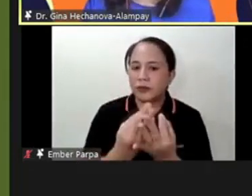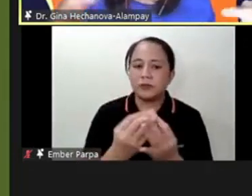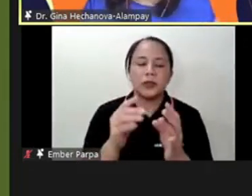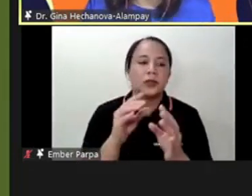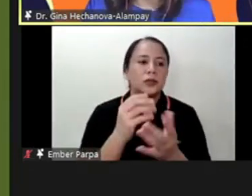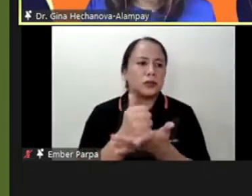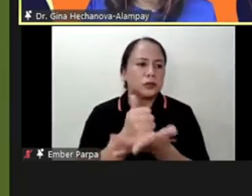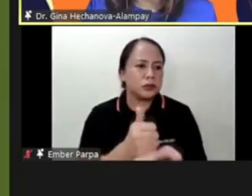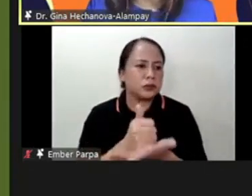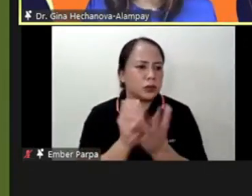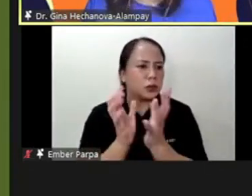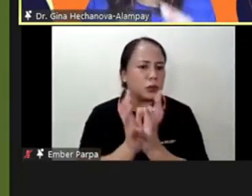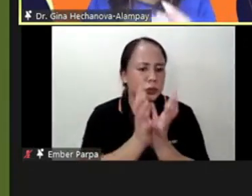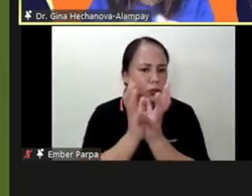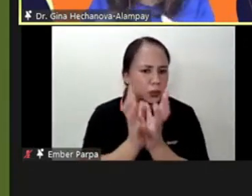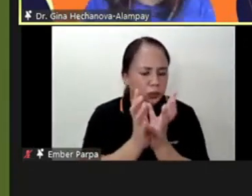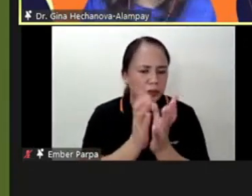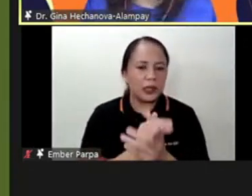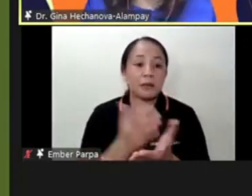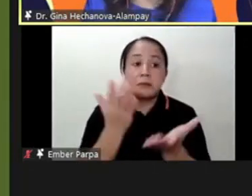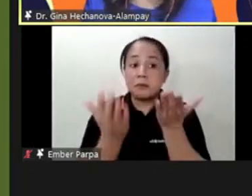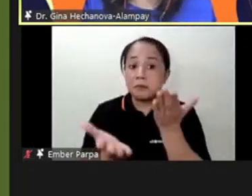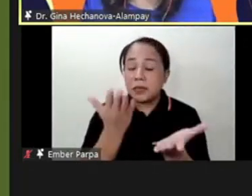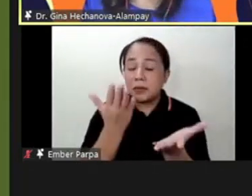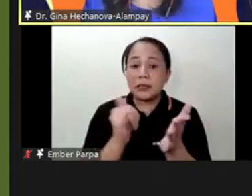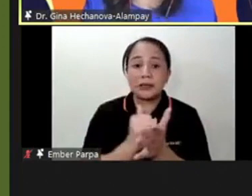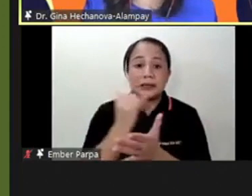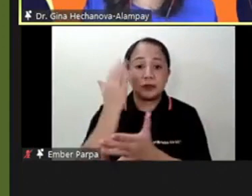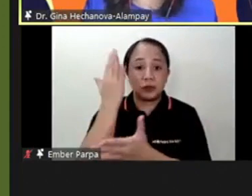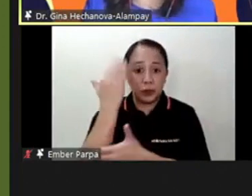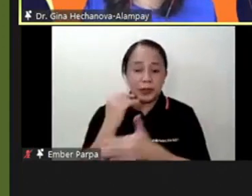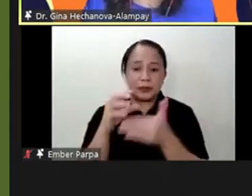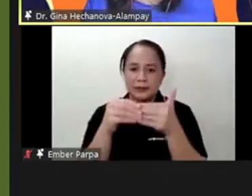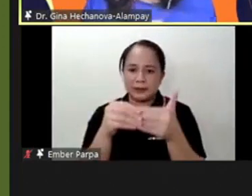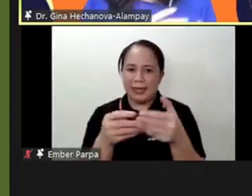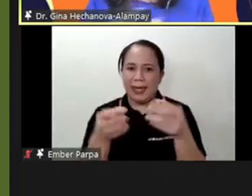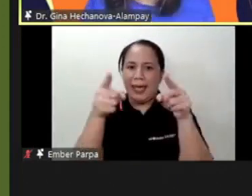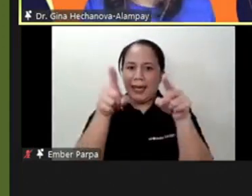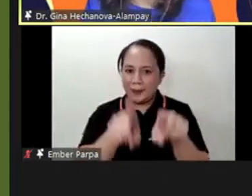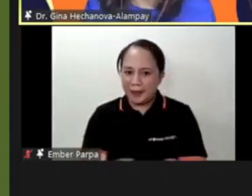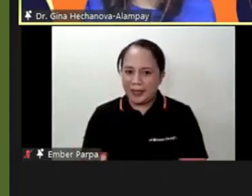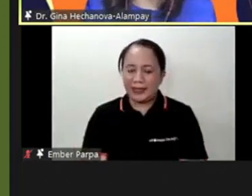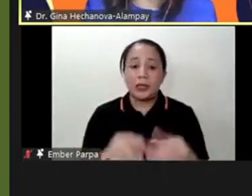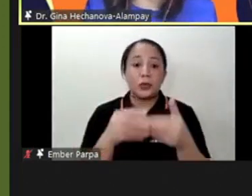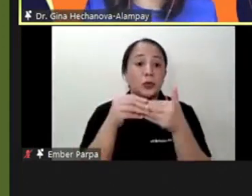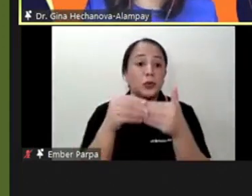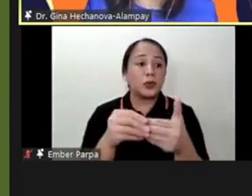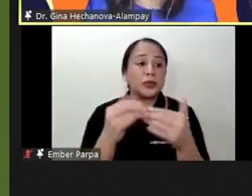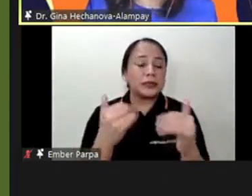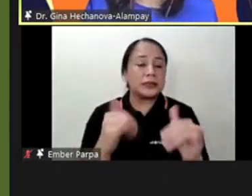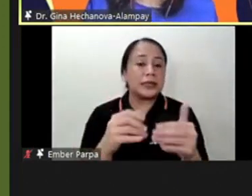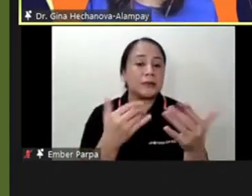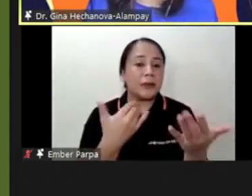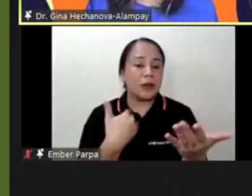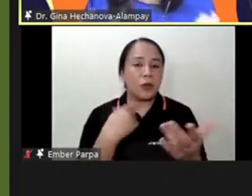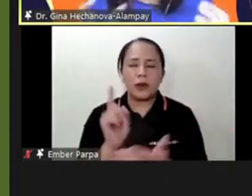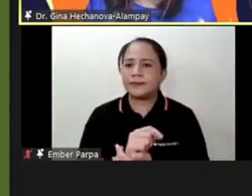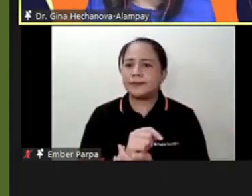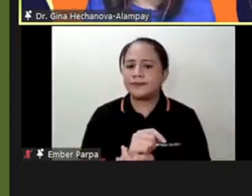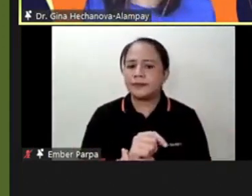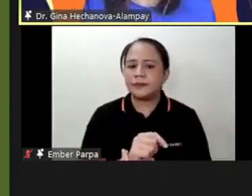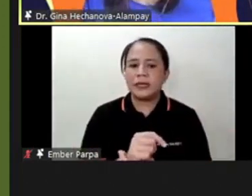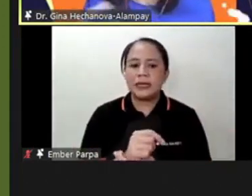yung community. And maybe that's where the resilience is coming from. Resilience is also a product of